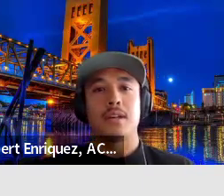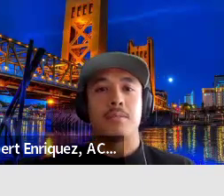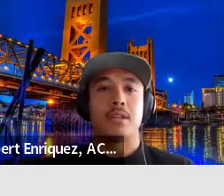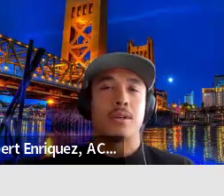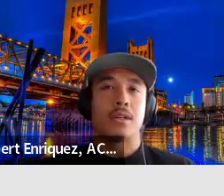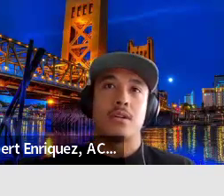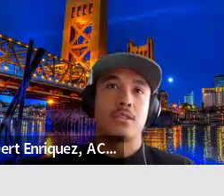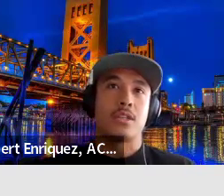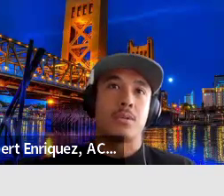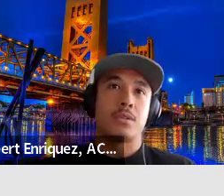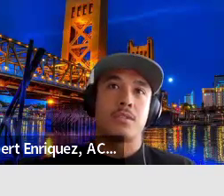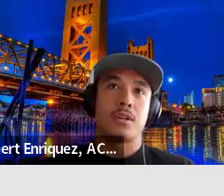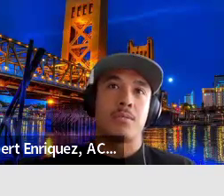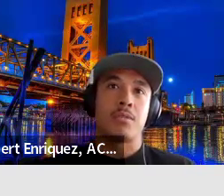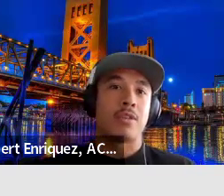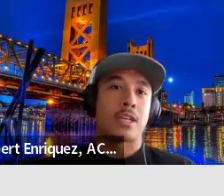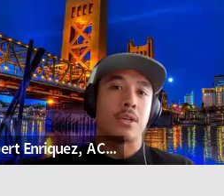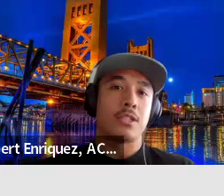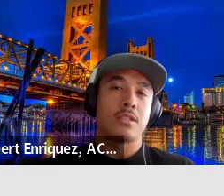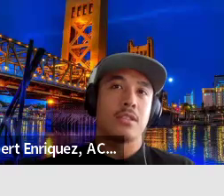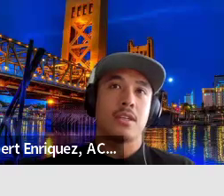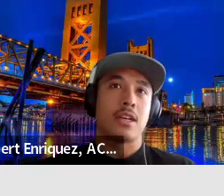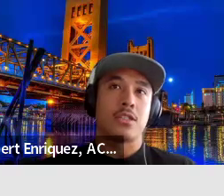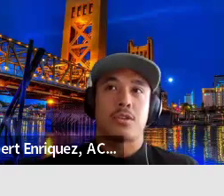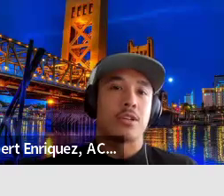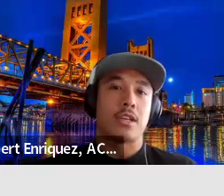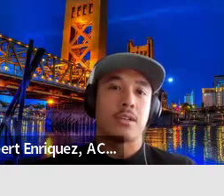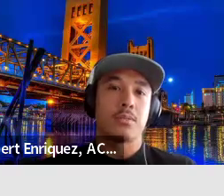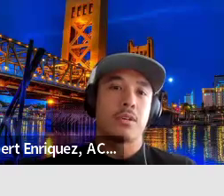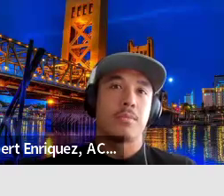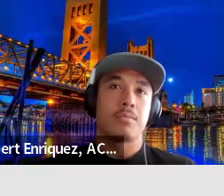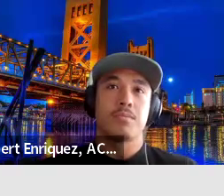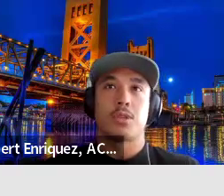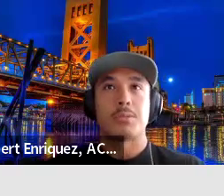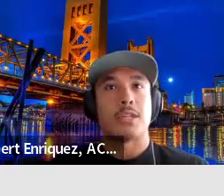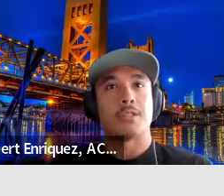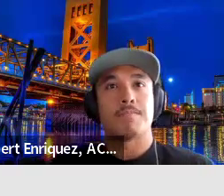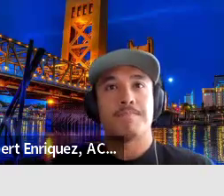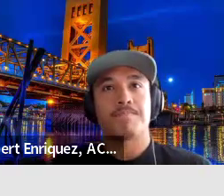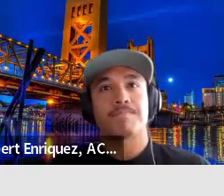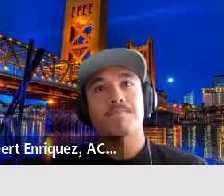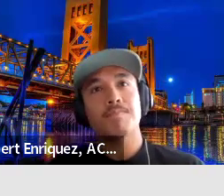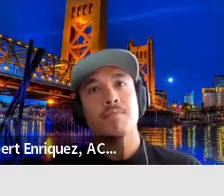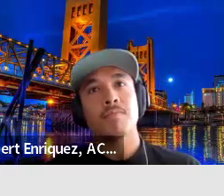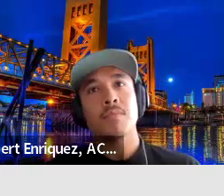city, and knowing alternate routes for evacuation and just for your daily